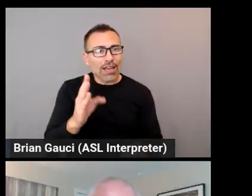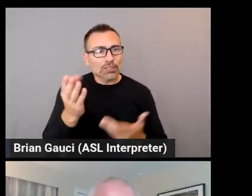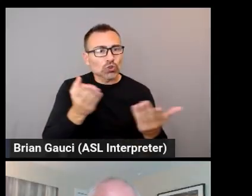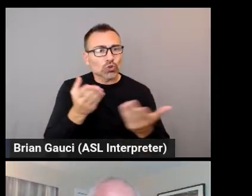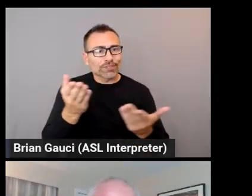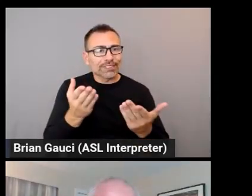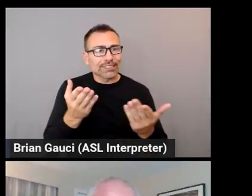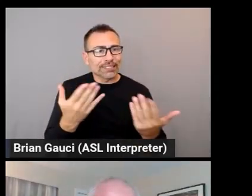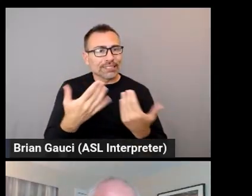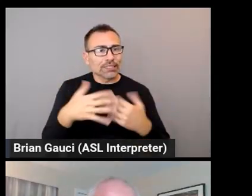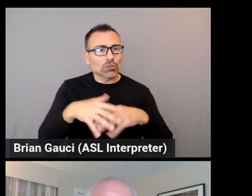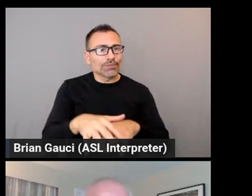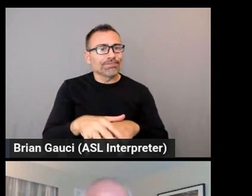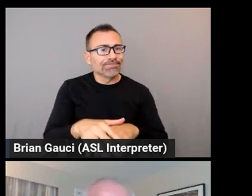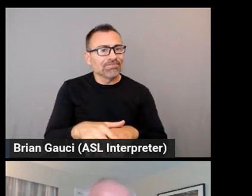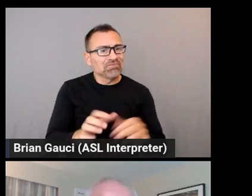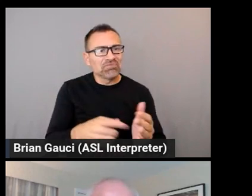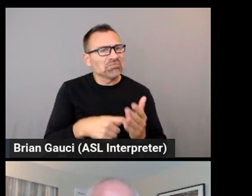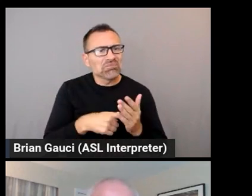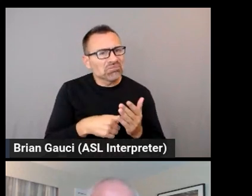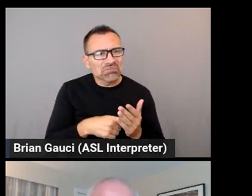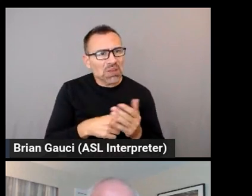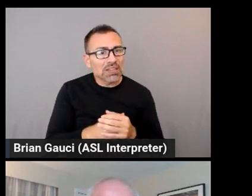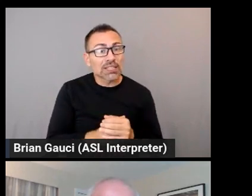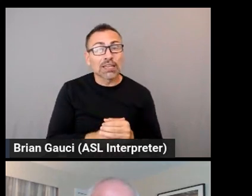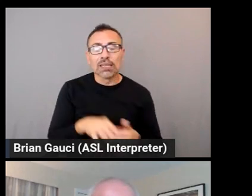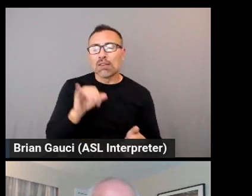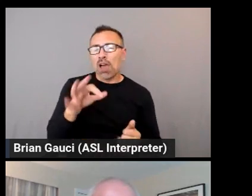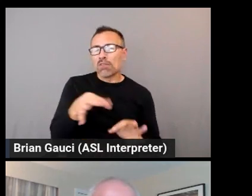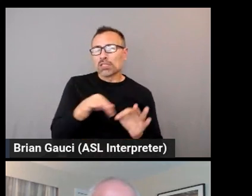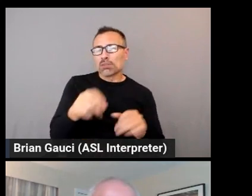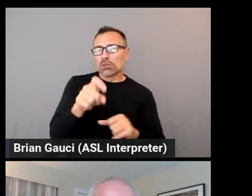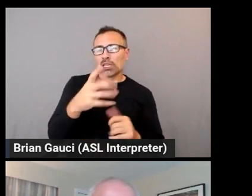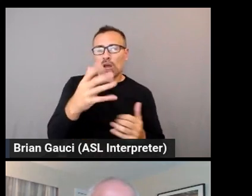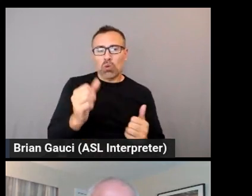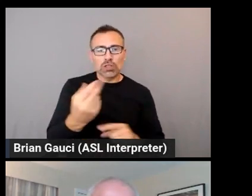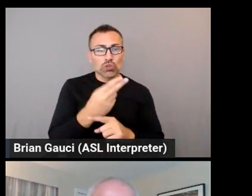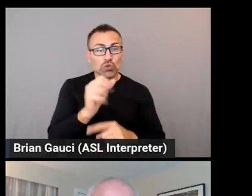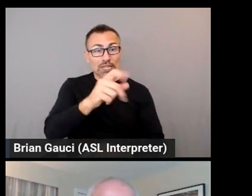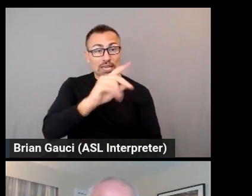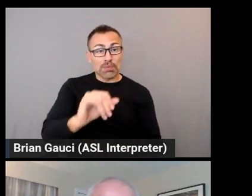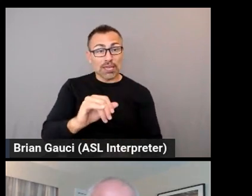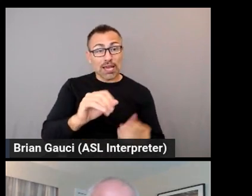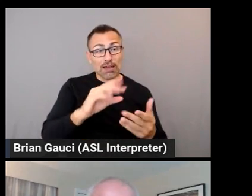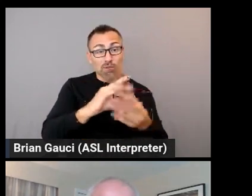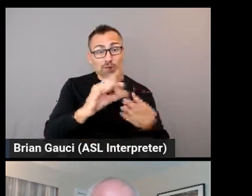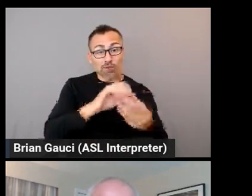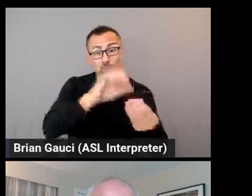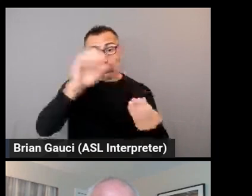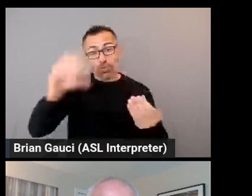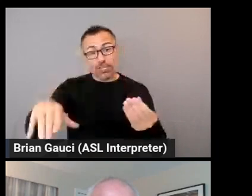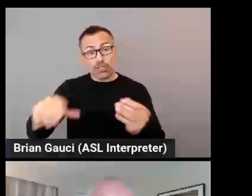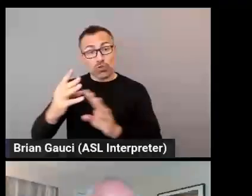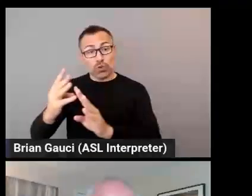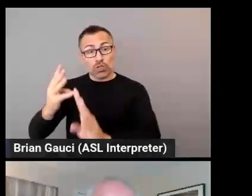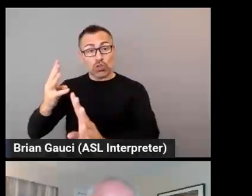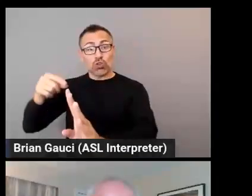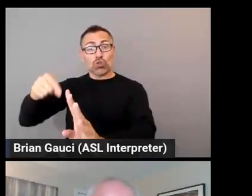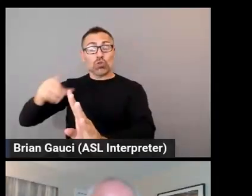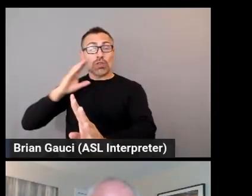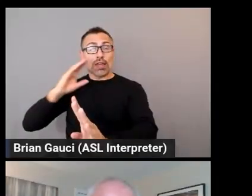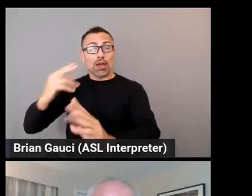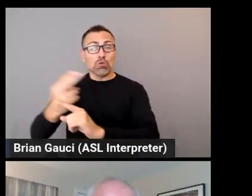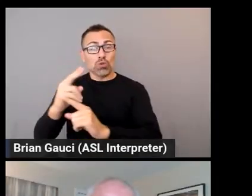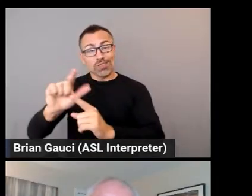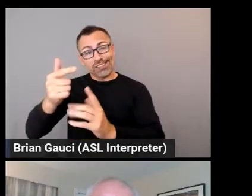to. If I have a pretty simple need, like I want to use an API to put message into a queue, that I will downstream use a custom